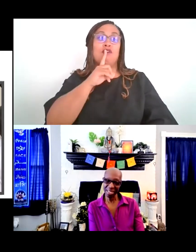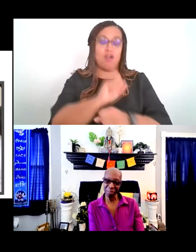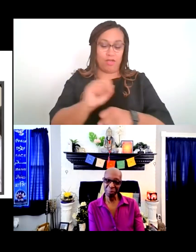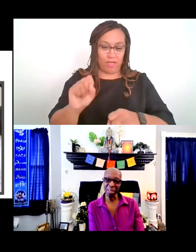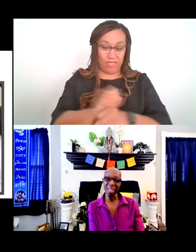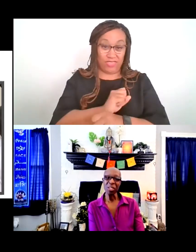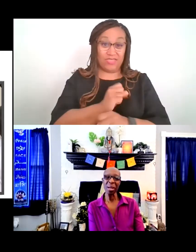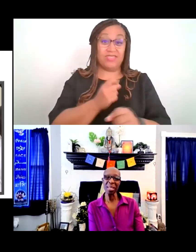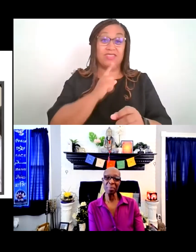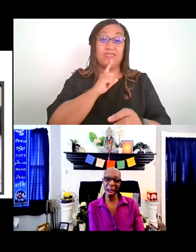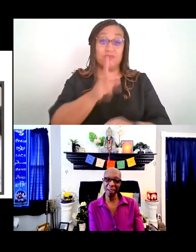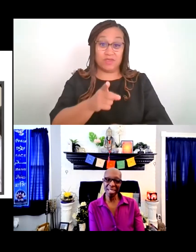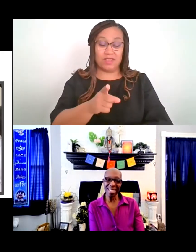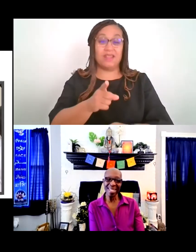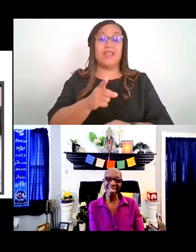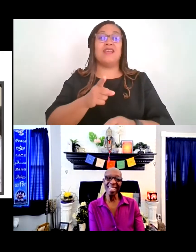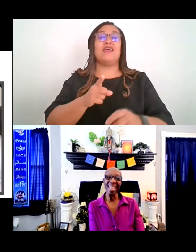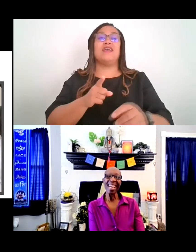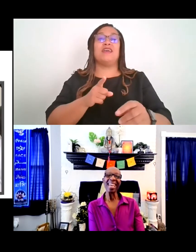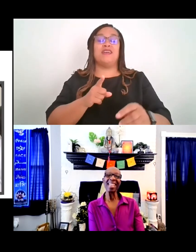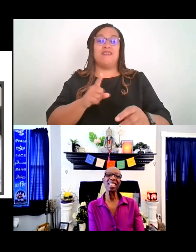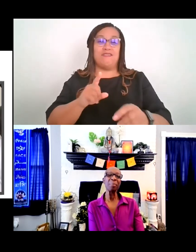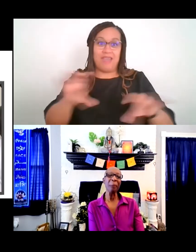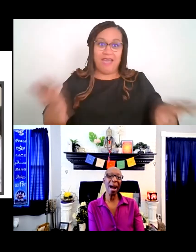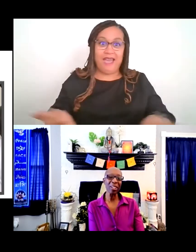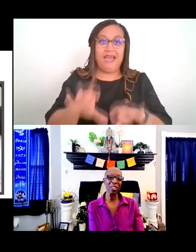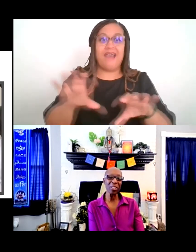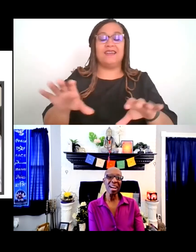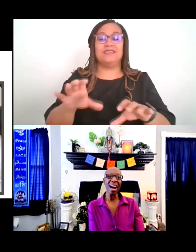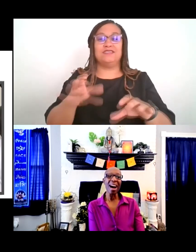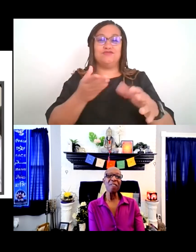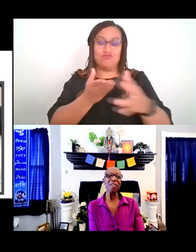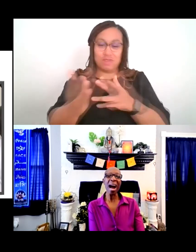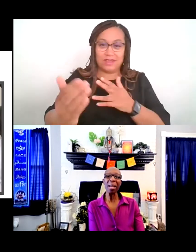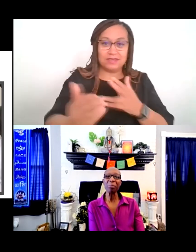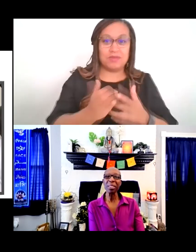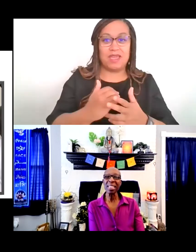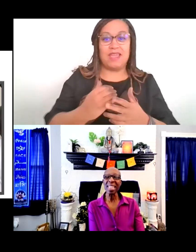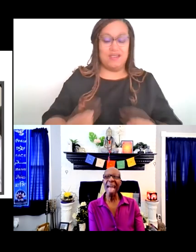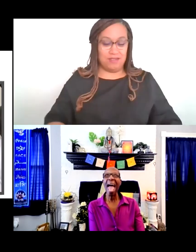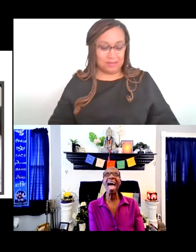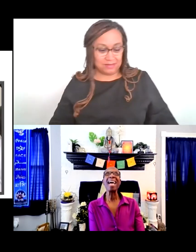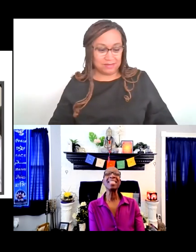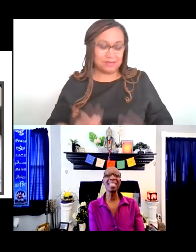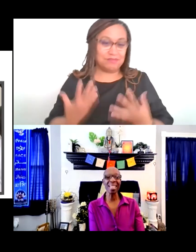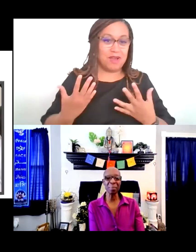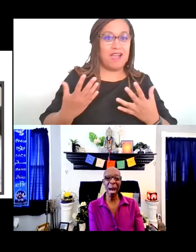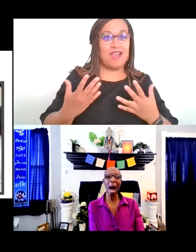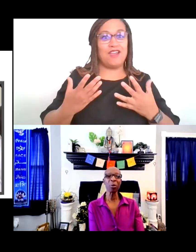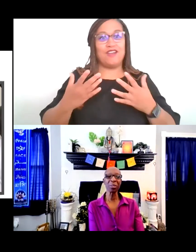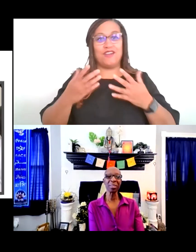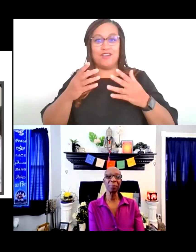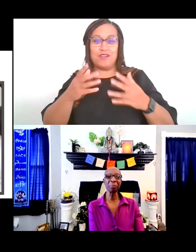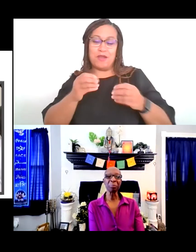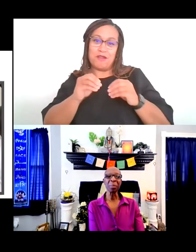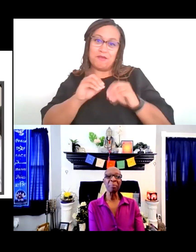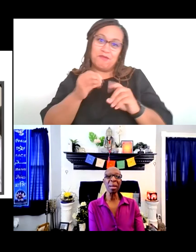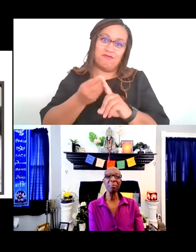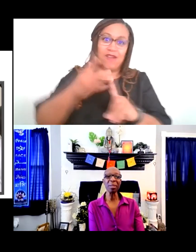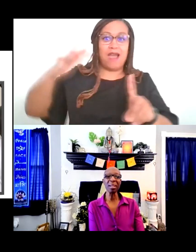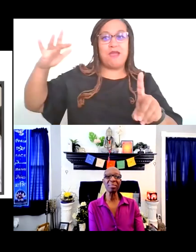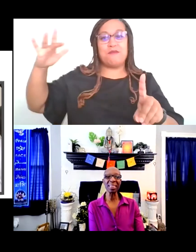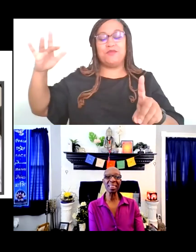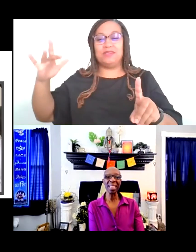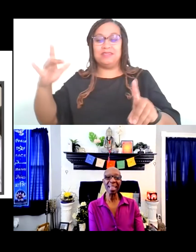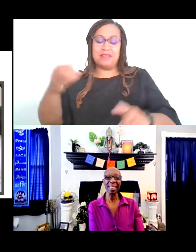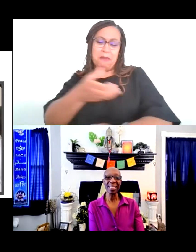compassionate, transparent, inspired, vibrant, and empowered